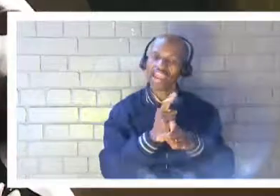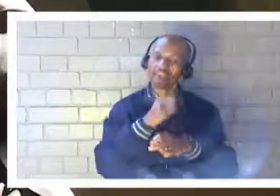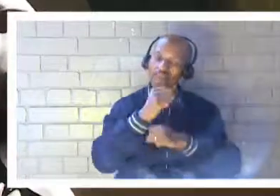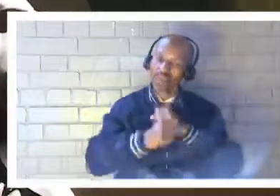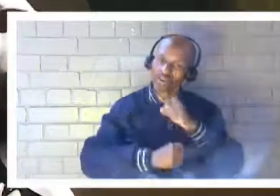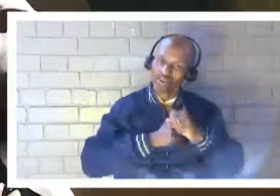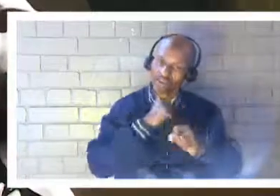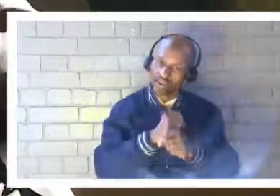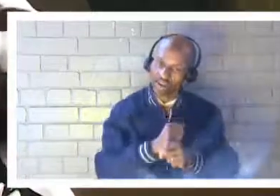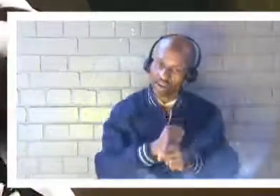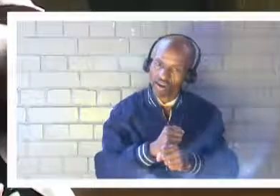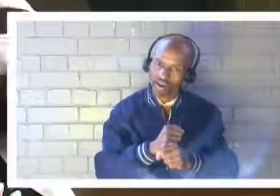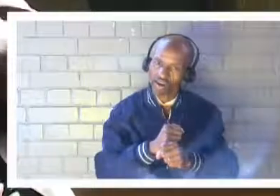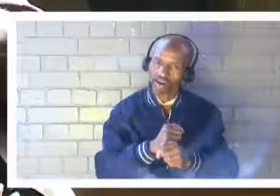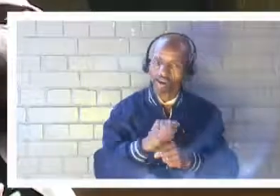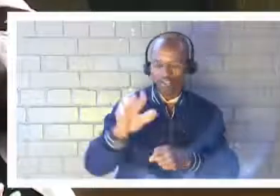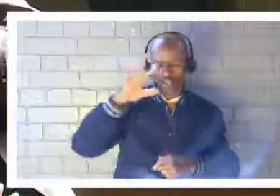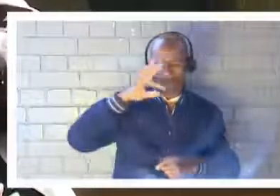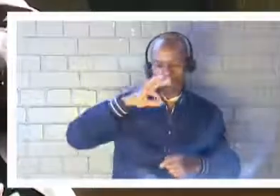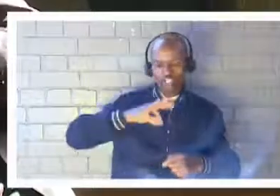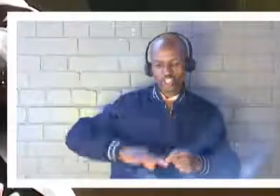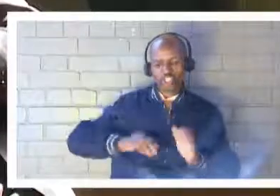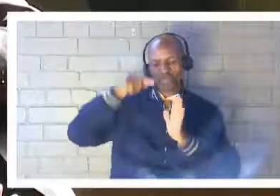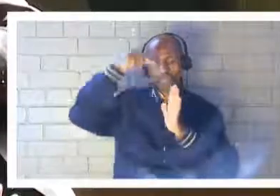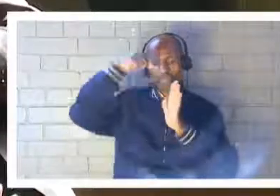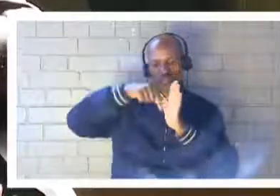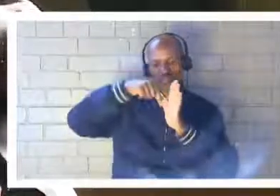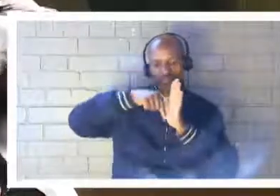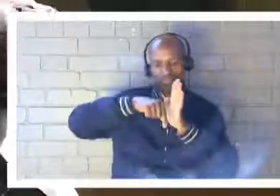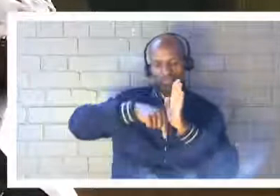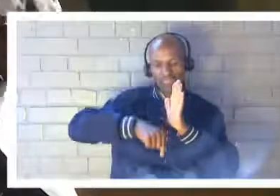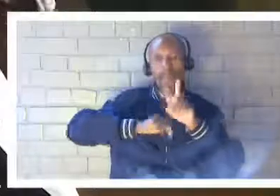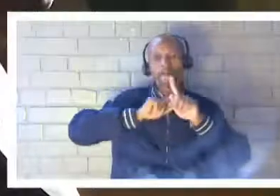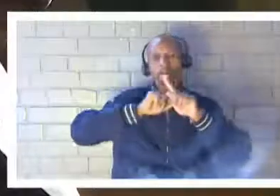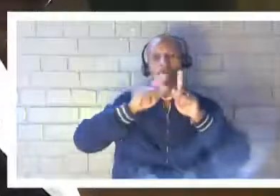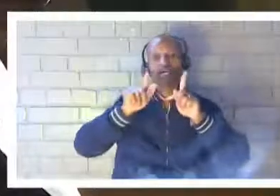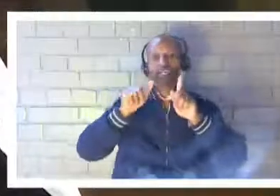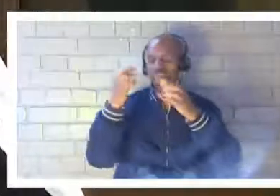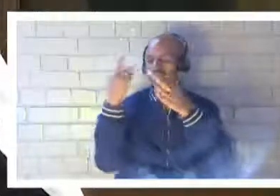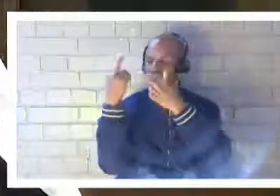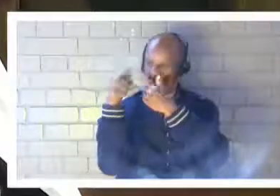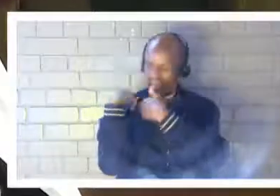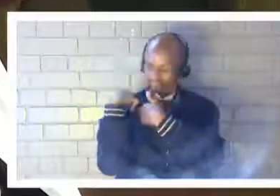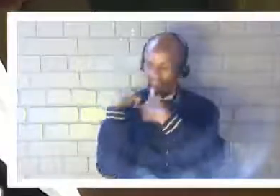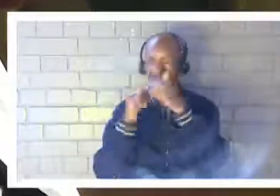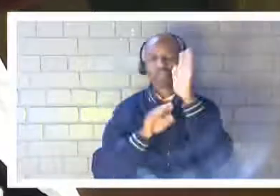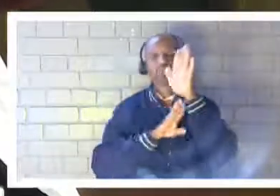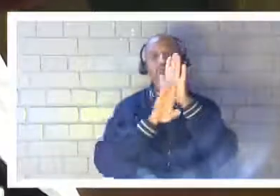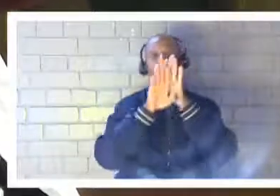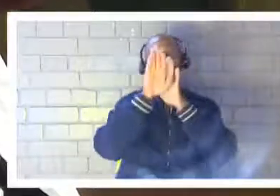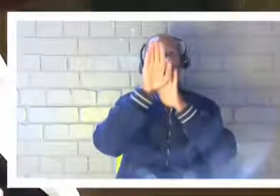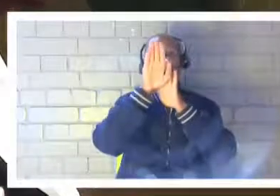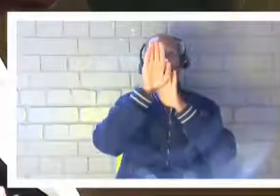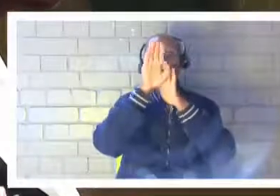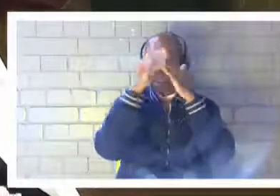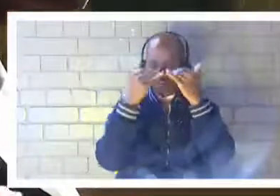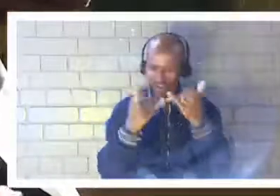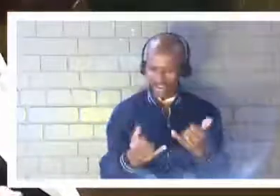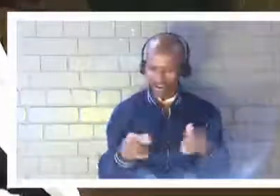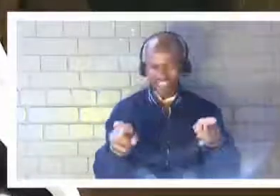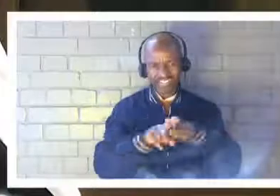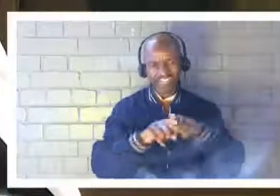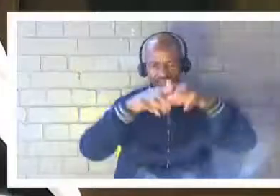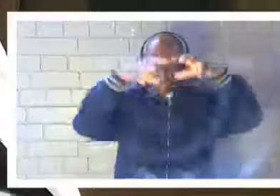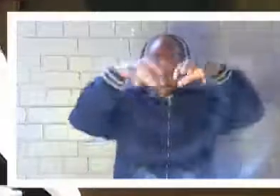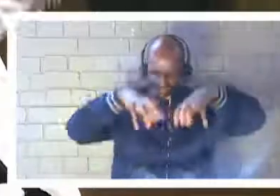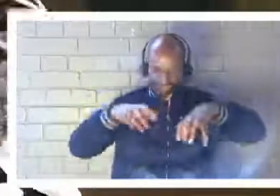year the budget goes down, but the responsibilities goes high. So it's like rain. When